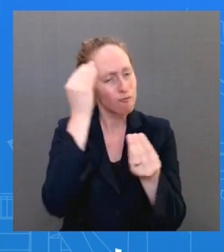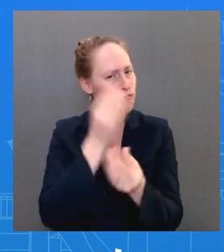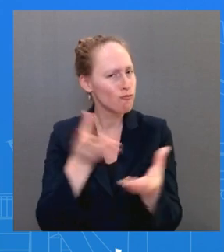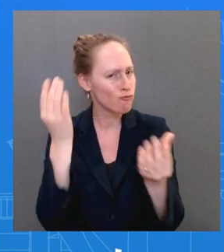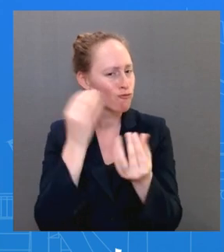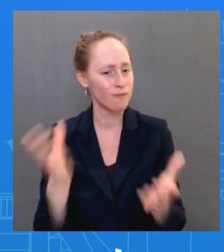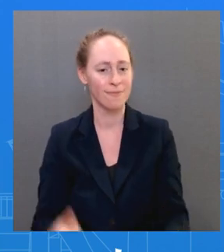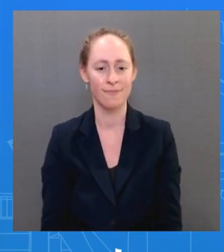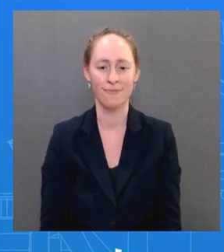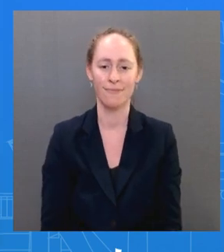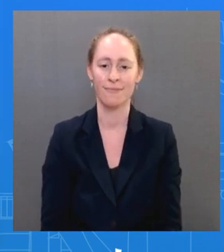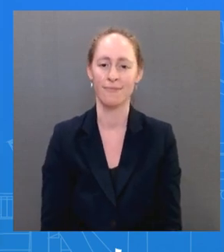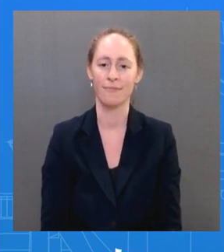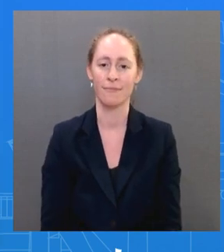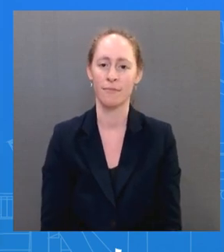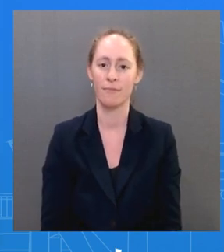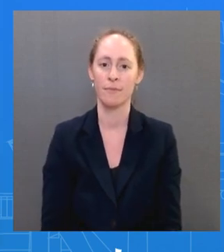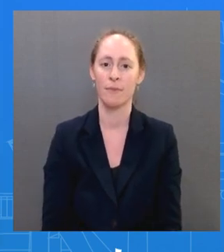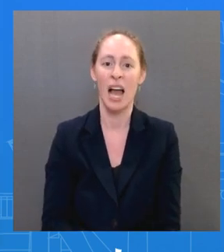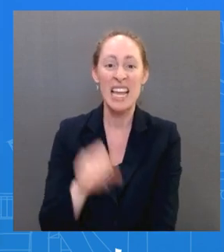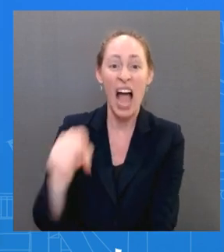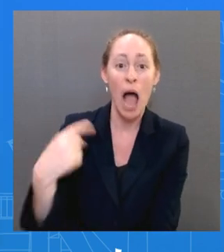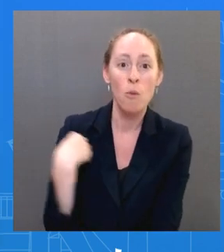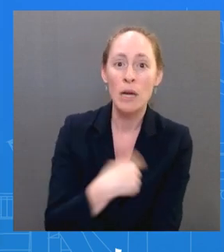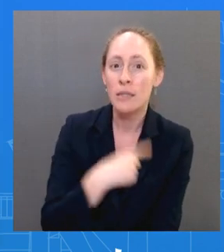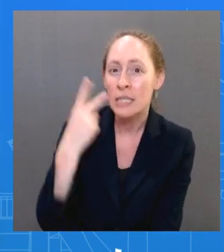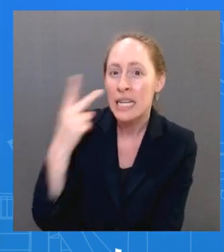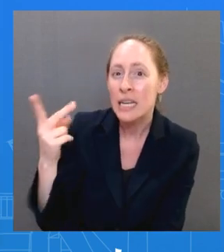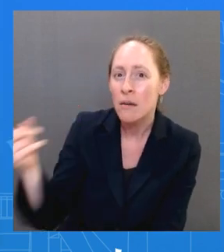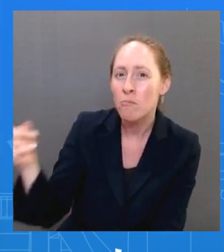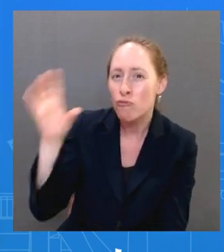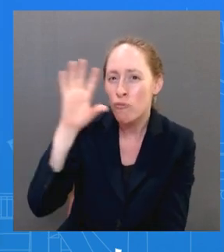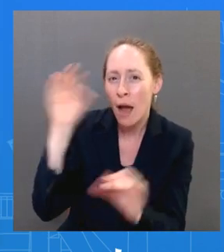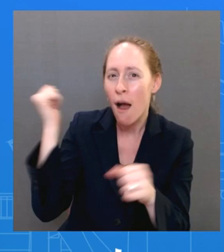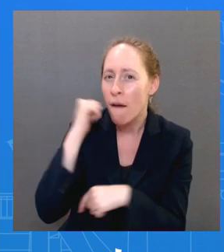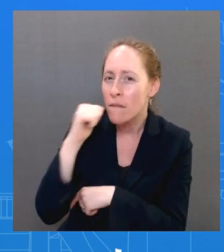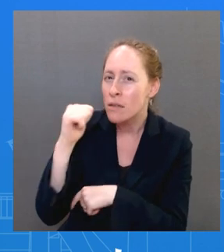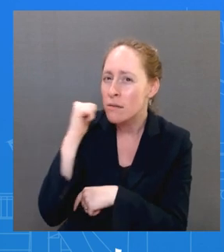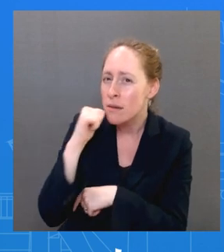day? I can't promise anything right now or commit to